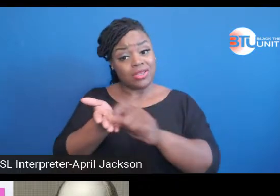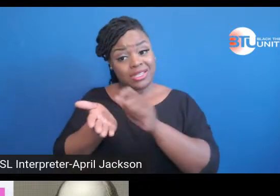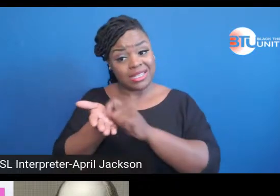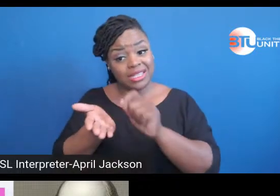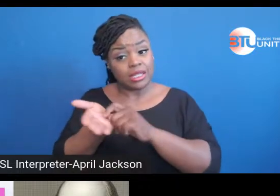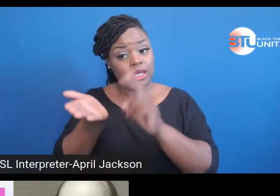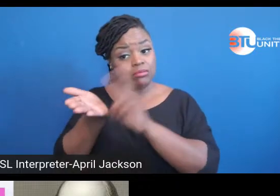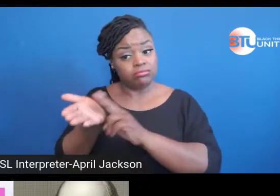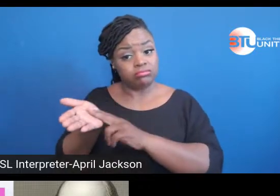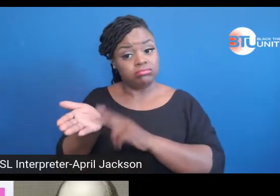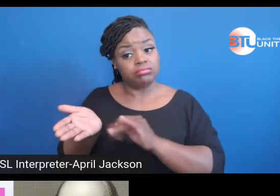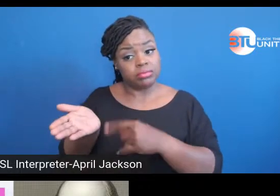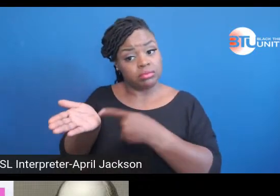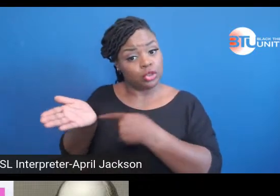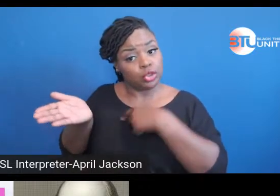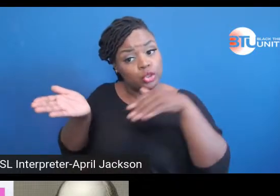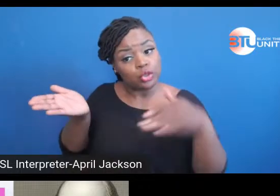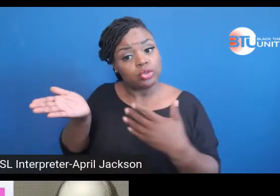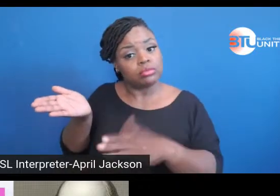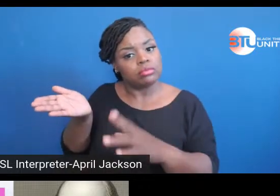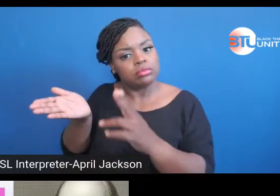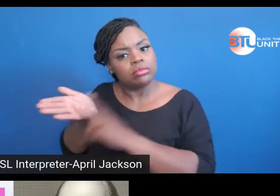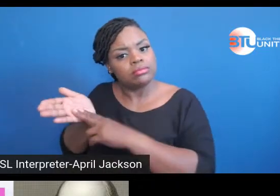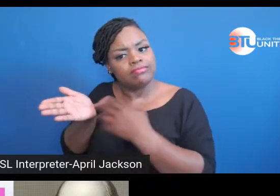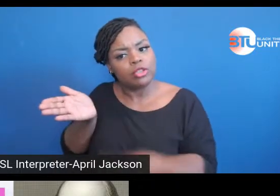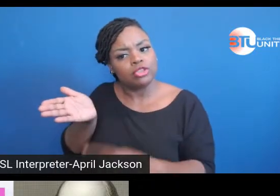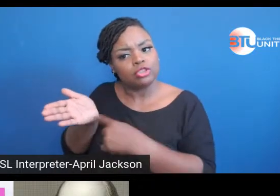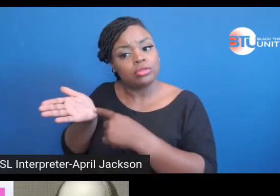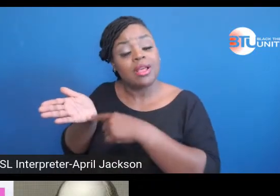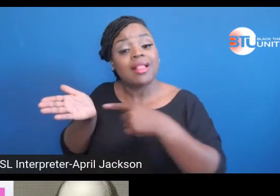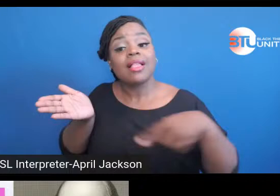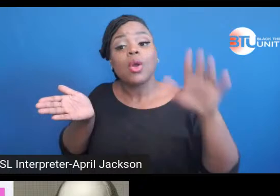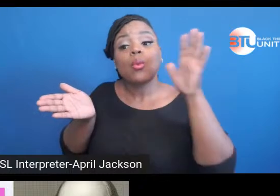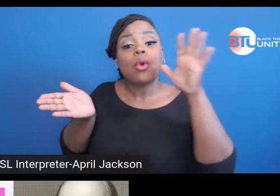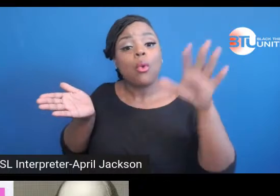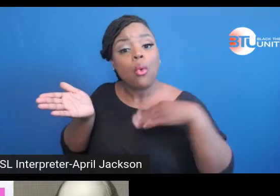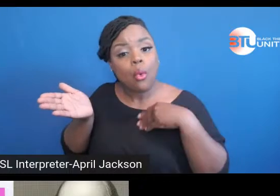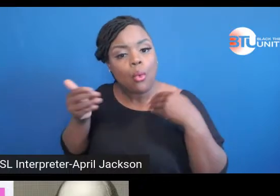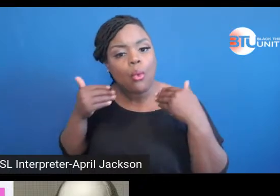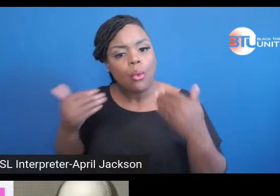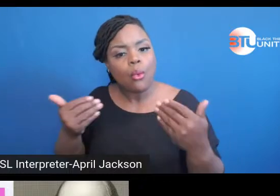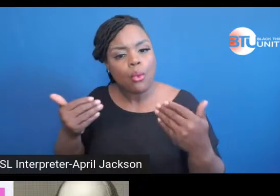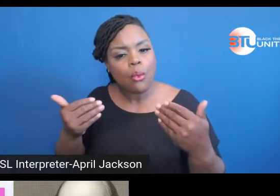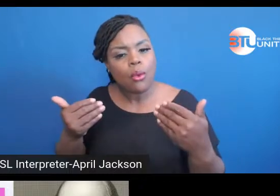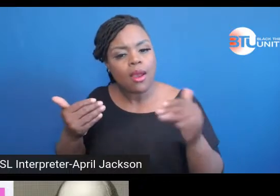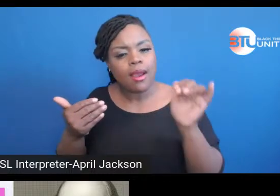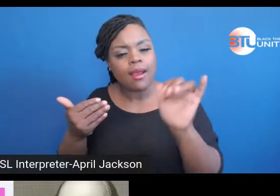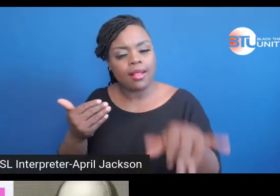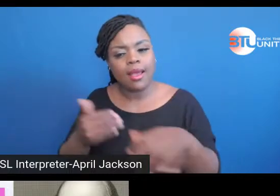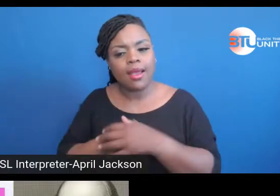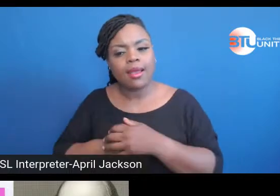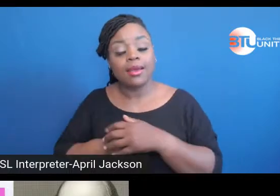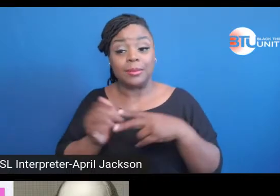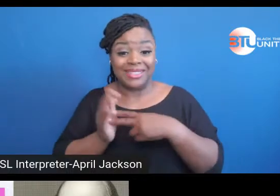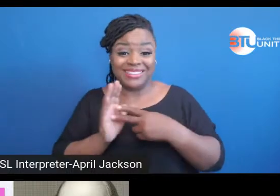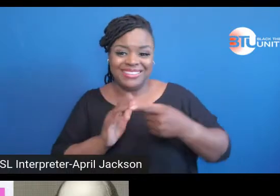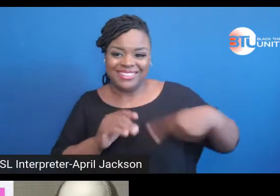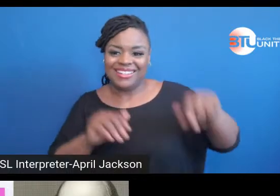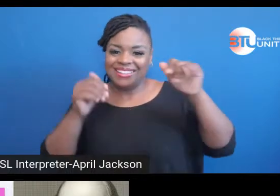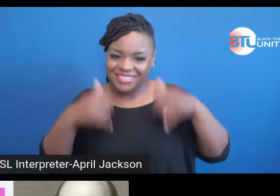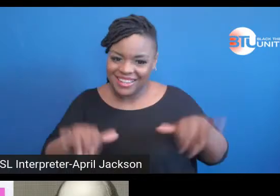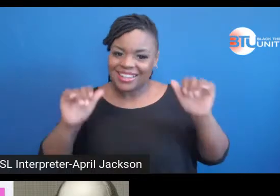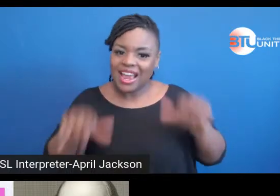it as a work for hire and that they will own it, the work product, they can take ownership in your